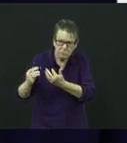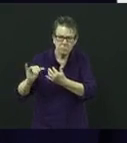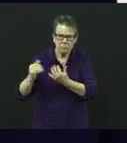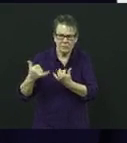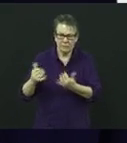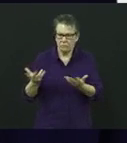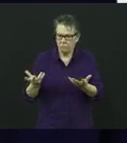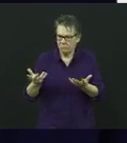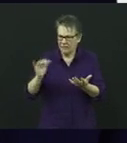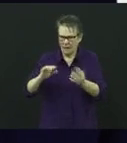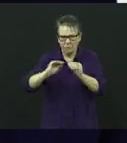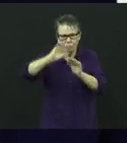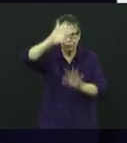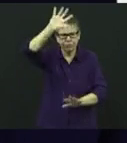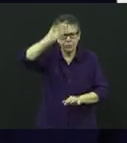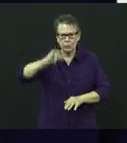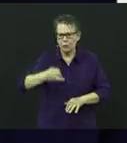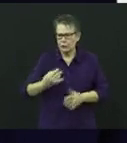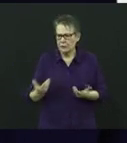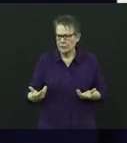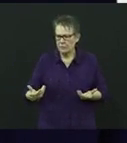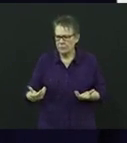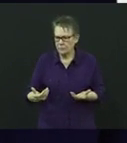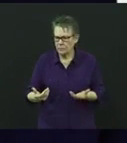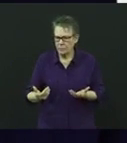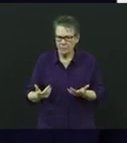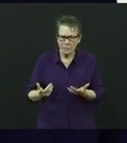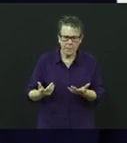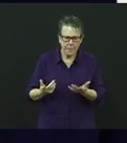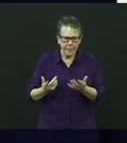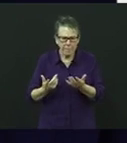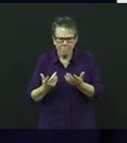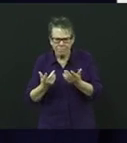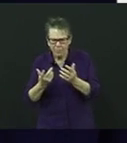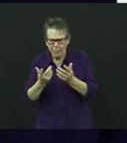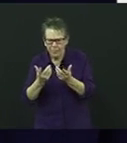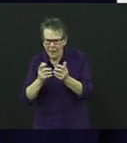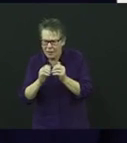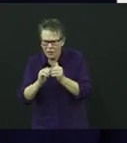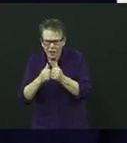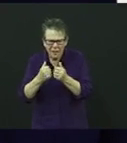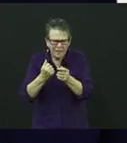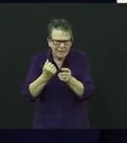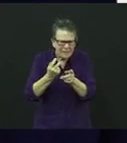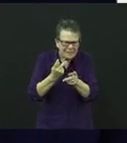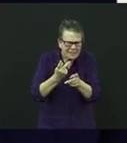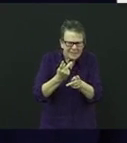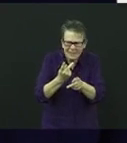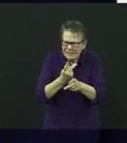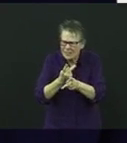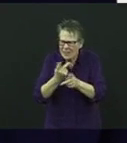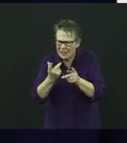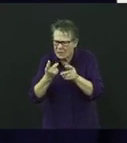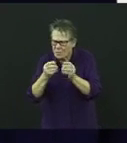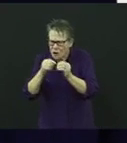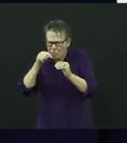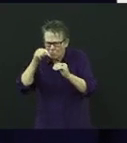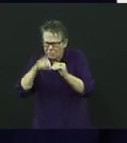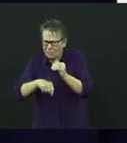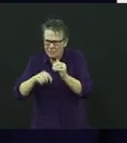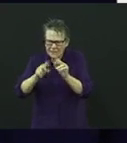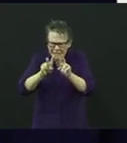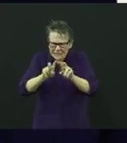the positivity rate of the tests, meaning the percentage of lab results that are positive compared to the total